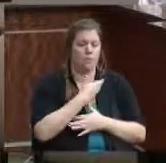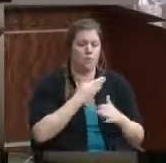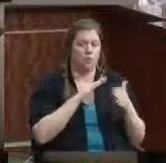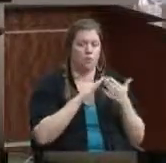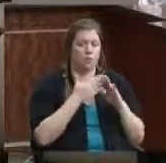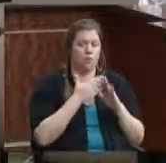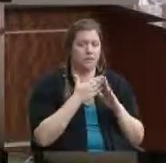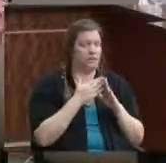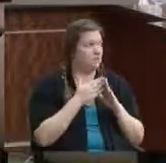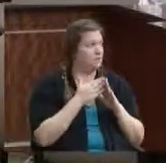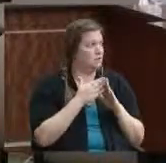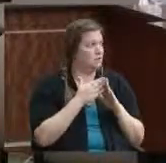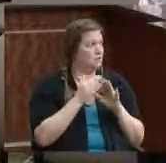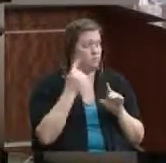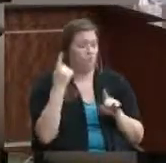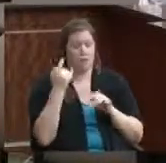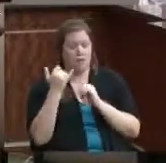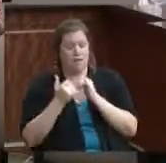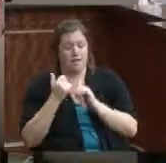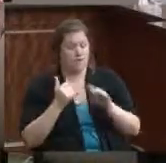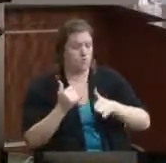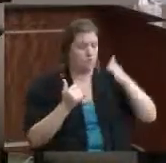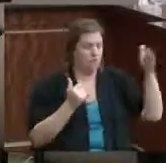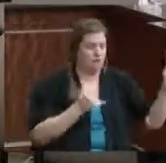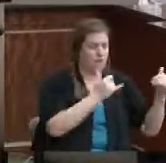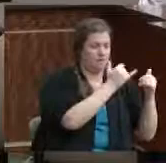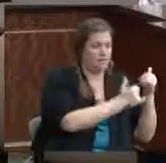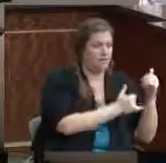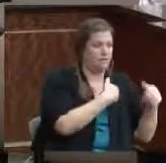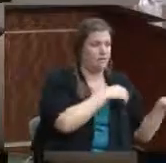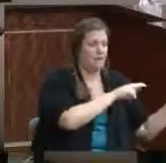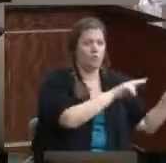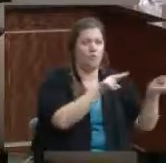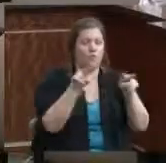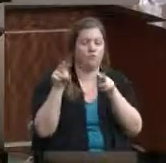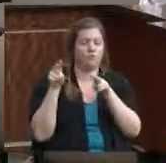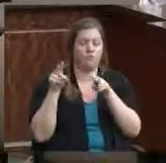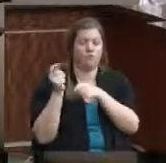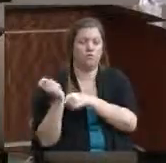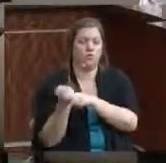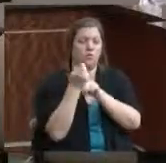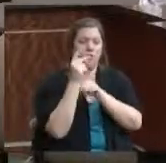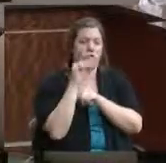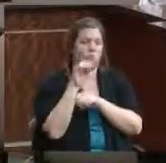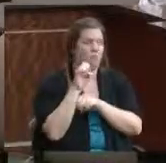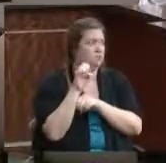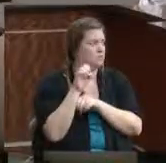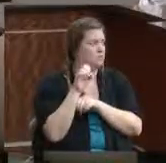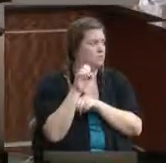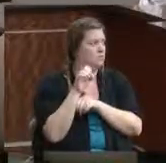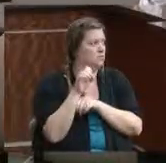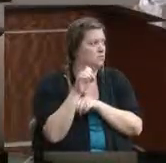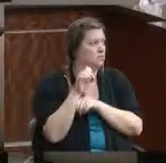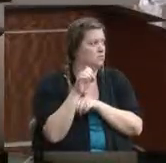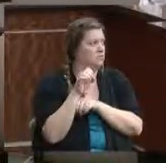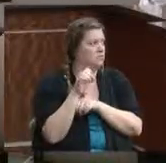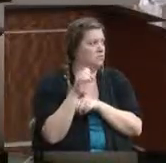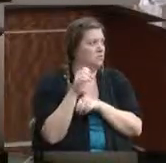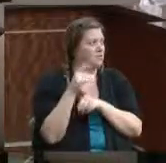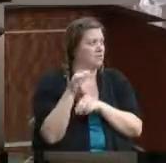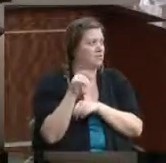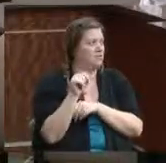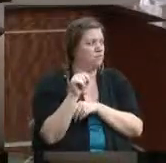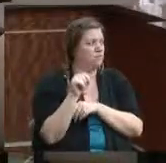community from one end to the next that overlooks the golf course. I take that